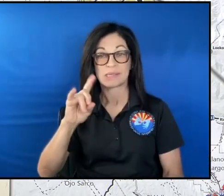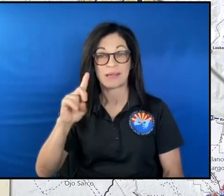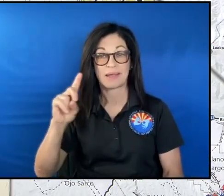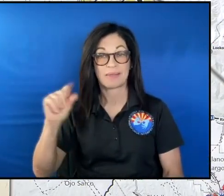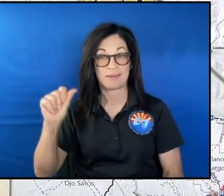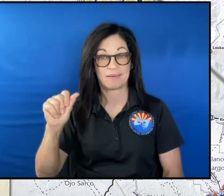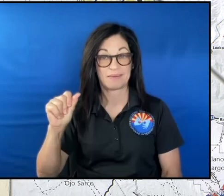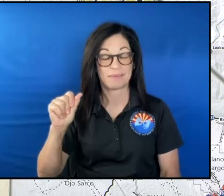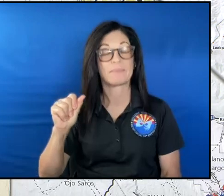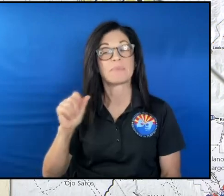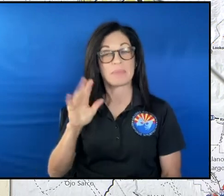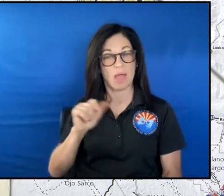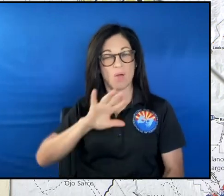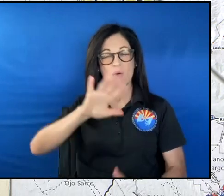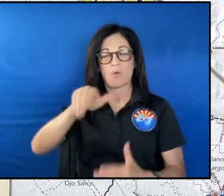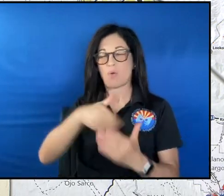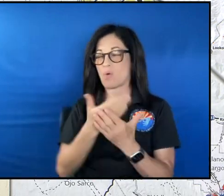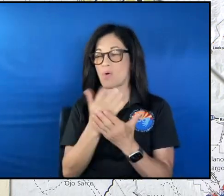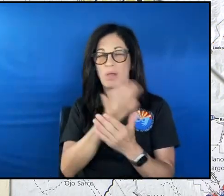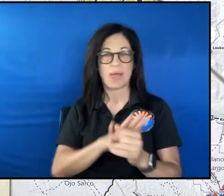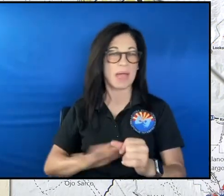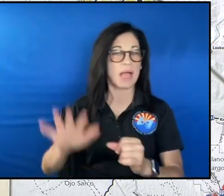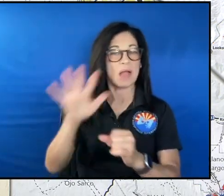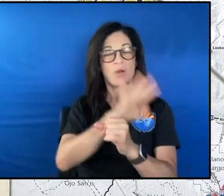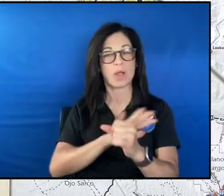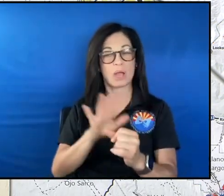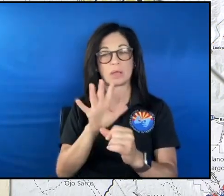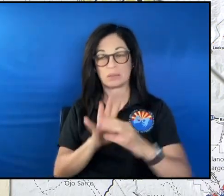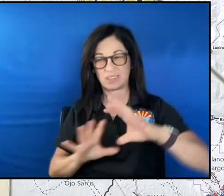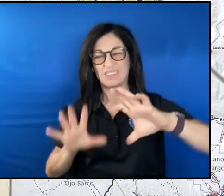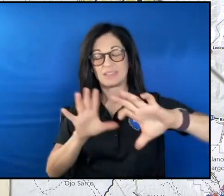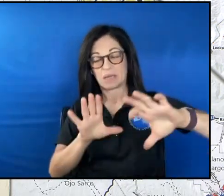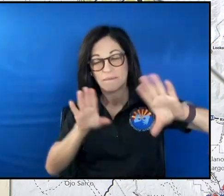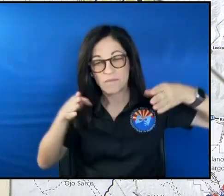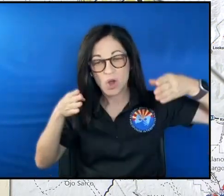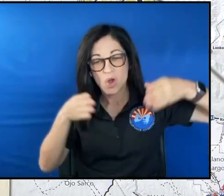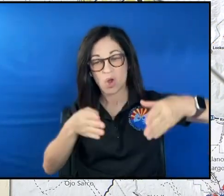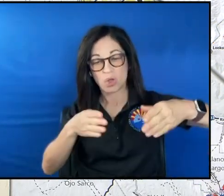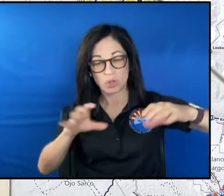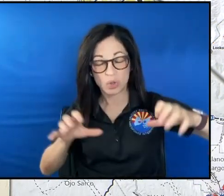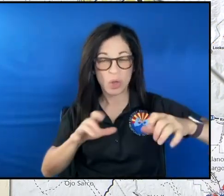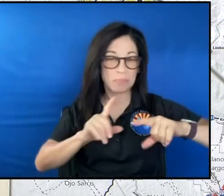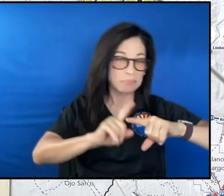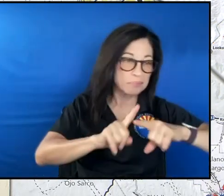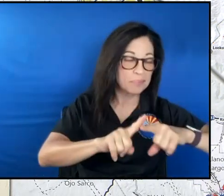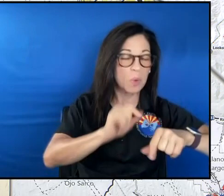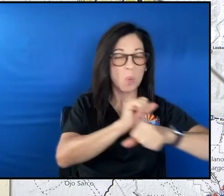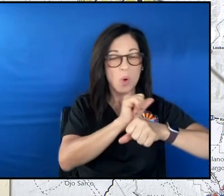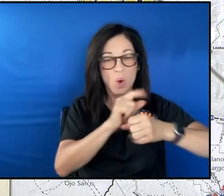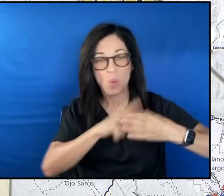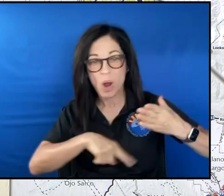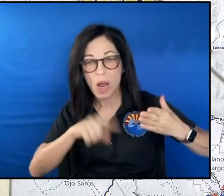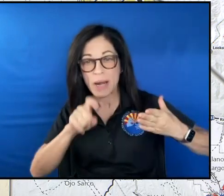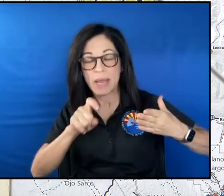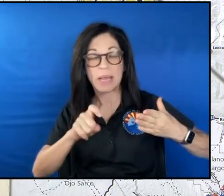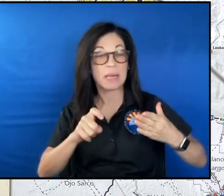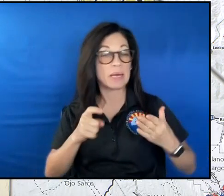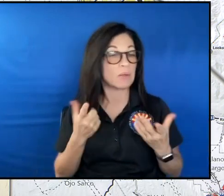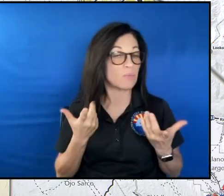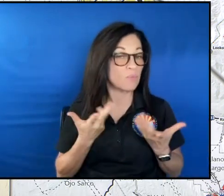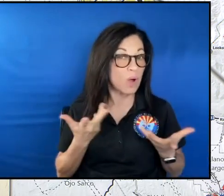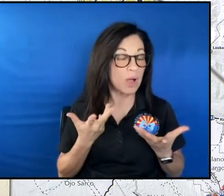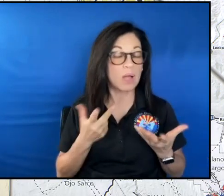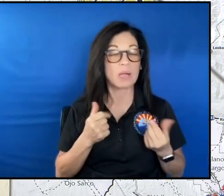doing that whole area in between there. They've been doing a miscellaneous work that includes